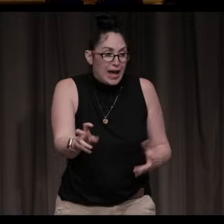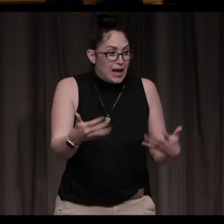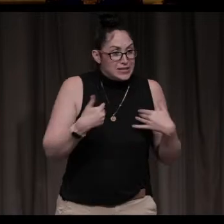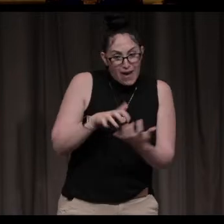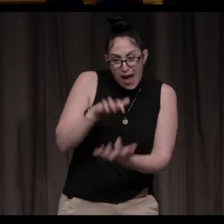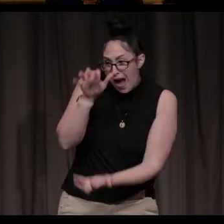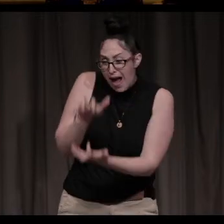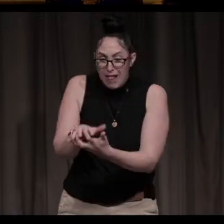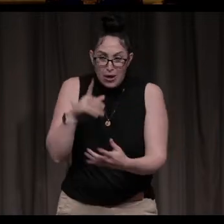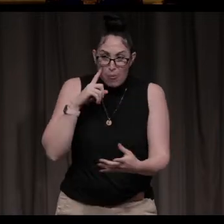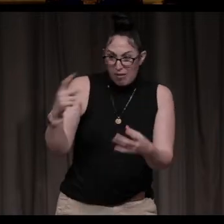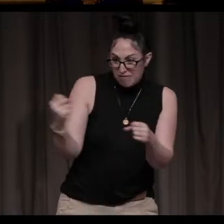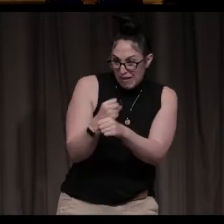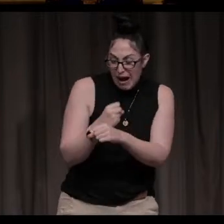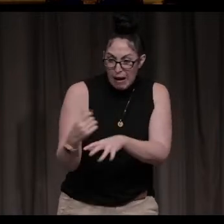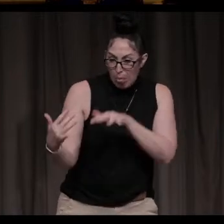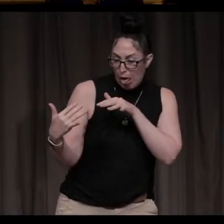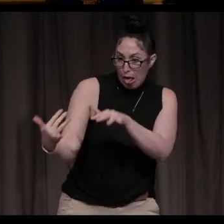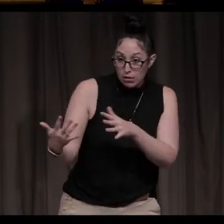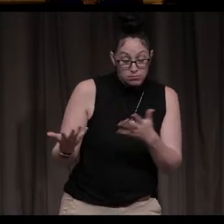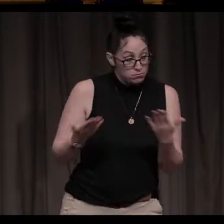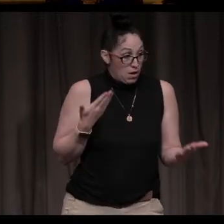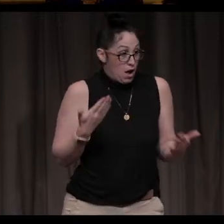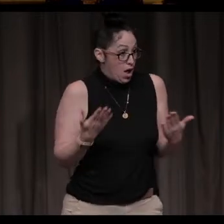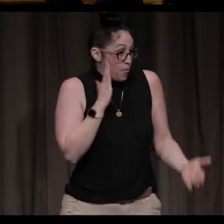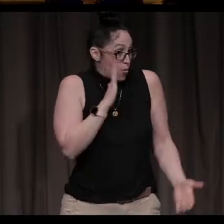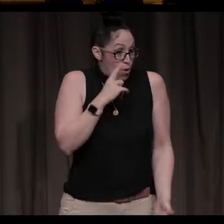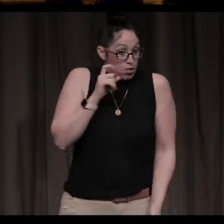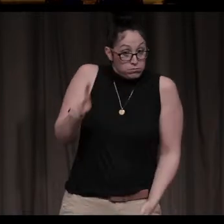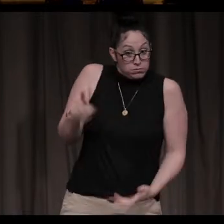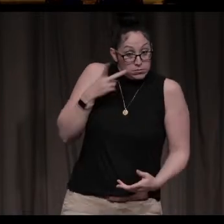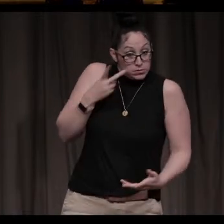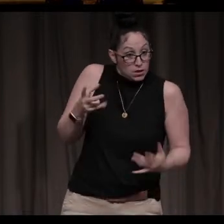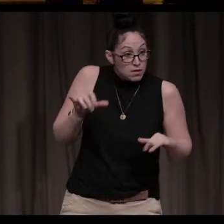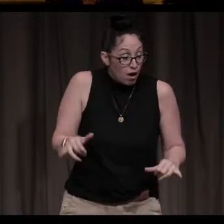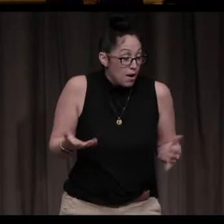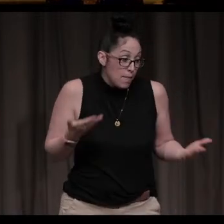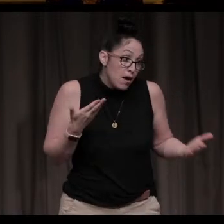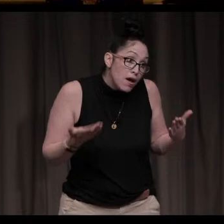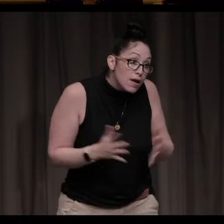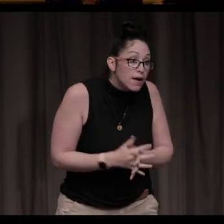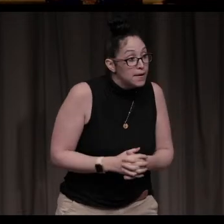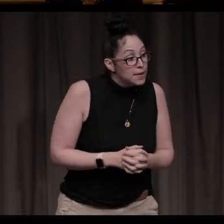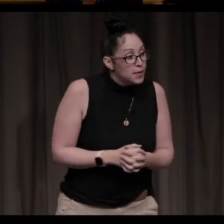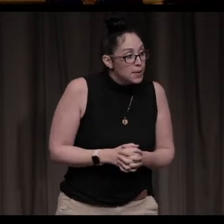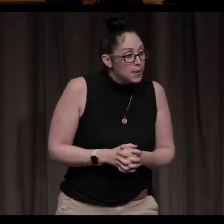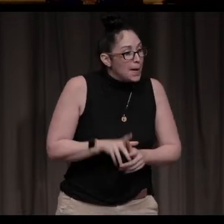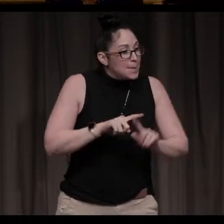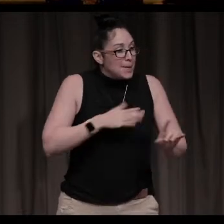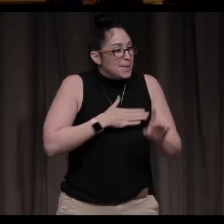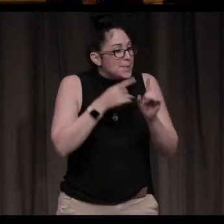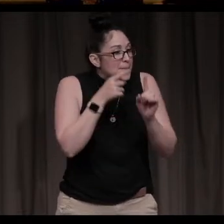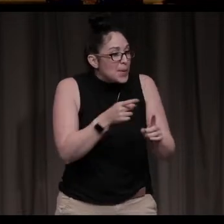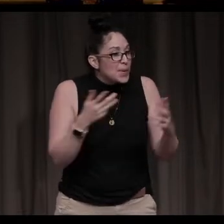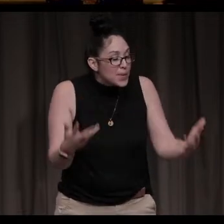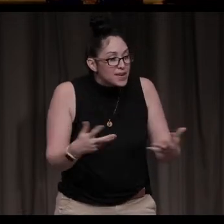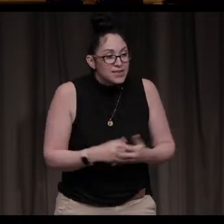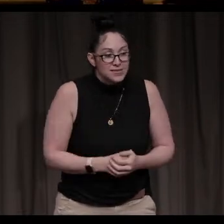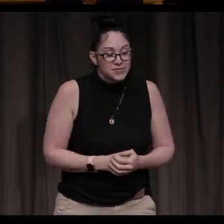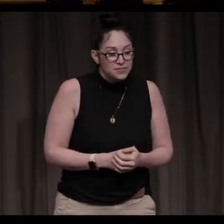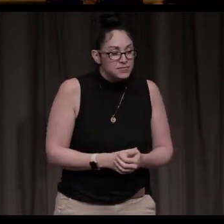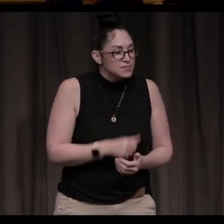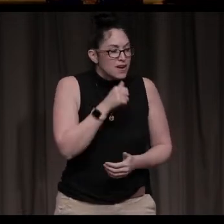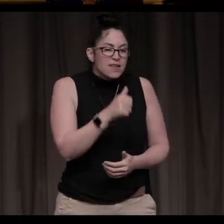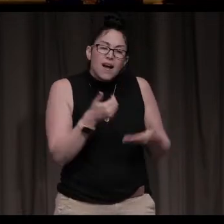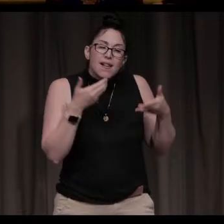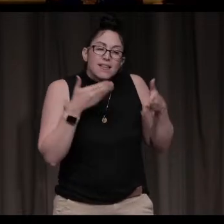and alligators fighting? You might. I mean, I have once or twice. But I think like what I'm saying is, don't let these